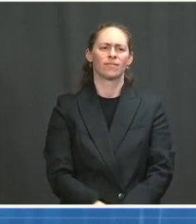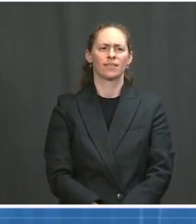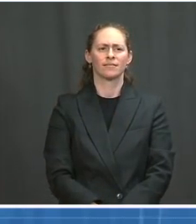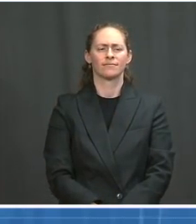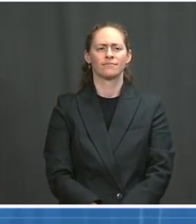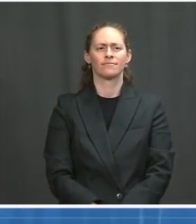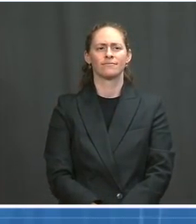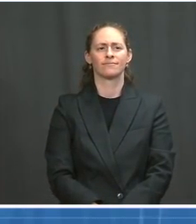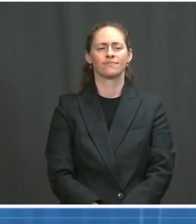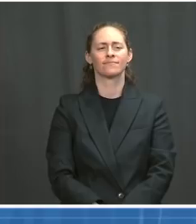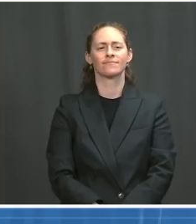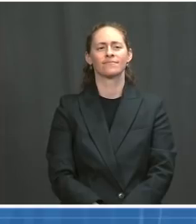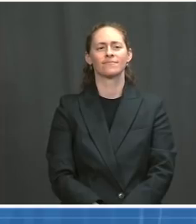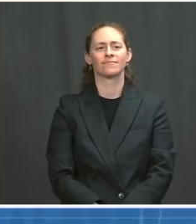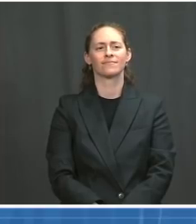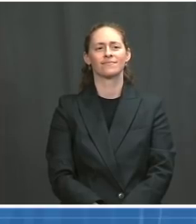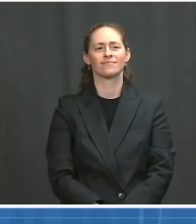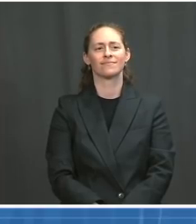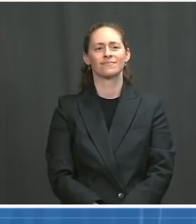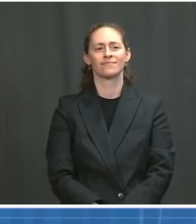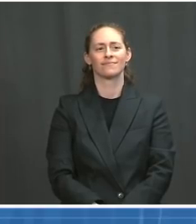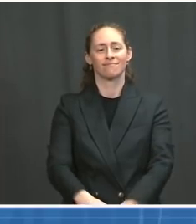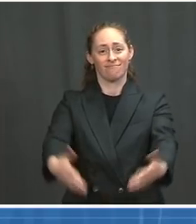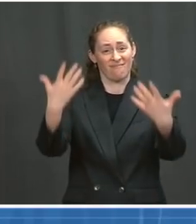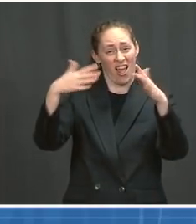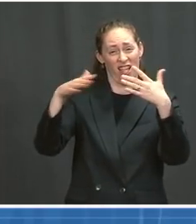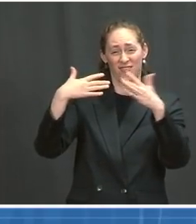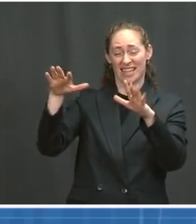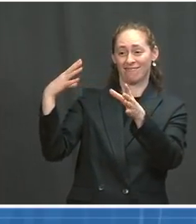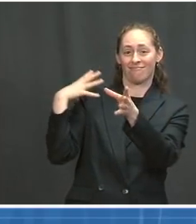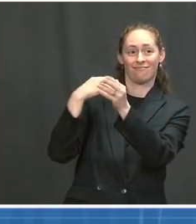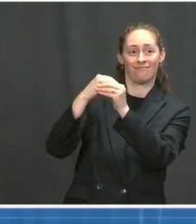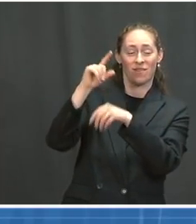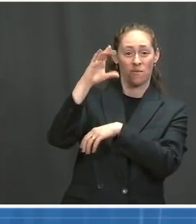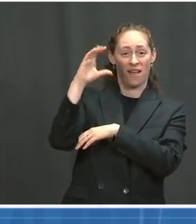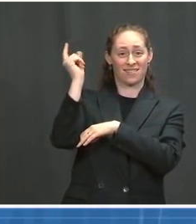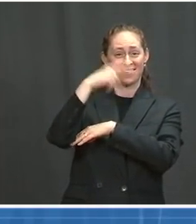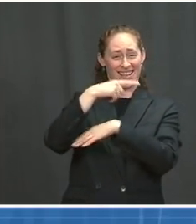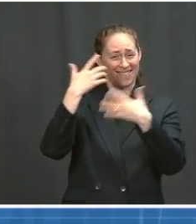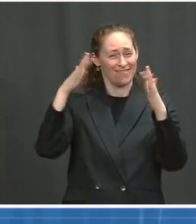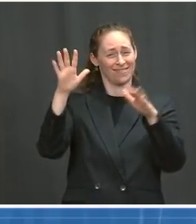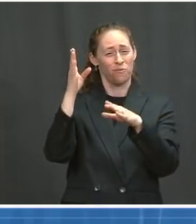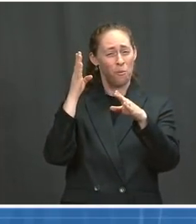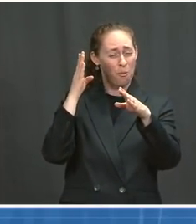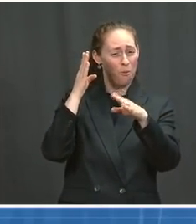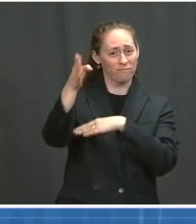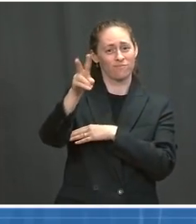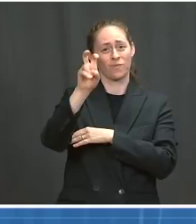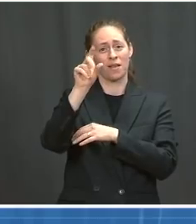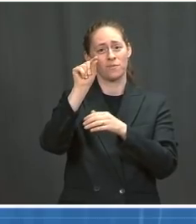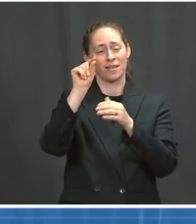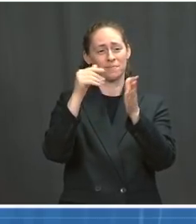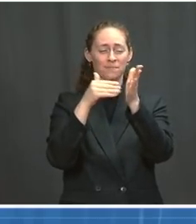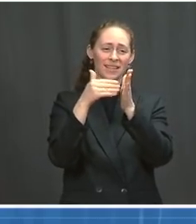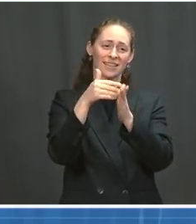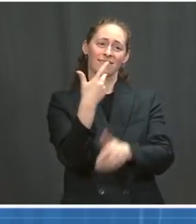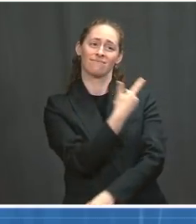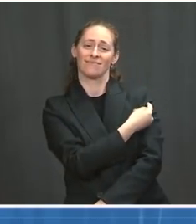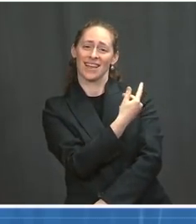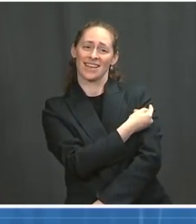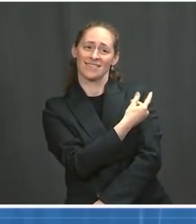in the president's first 100 days and successfully getting shots in the arms to the bulk of those most at